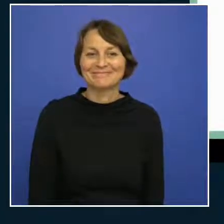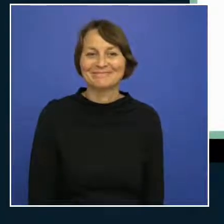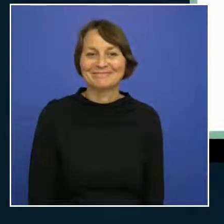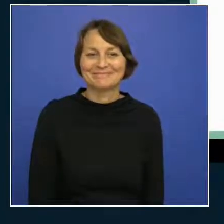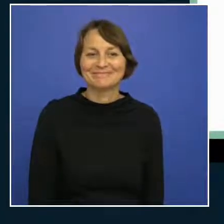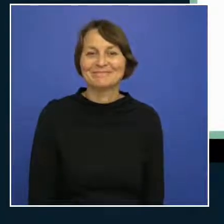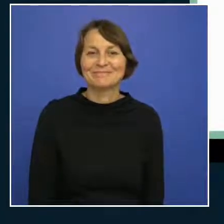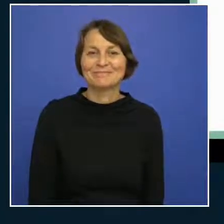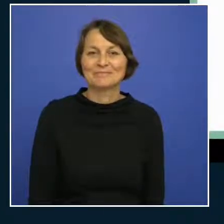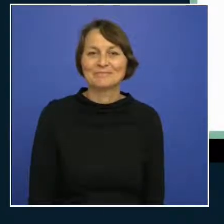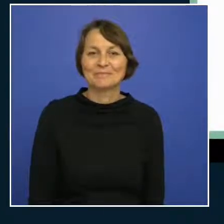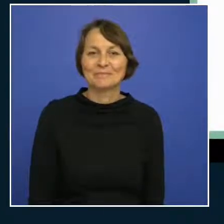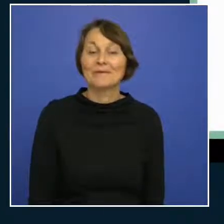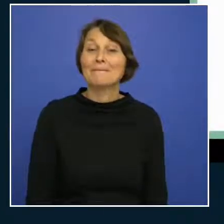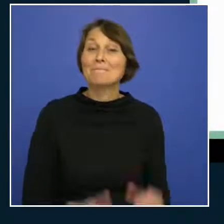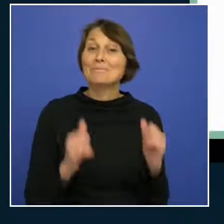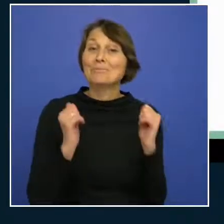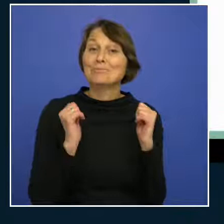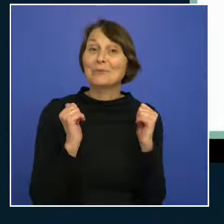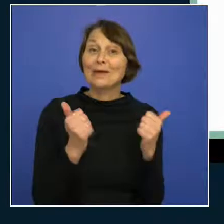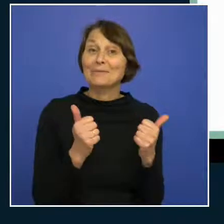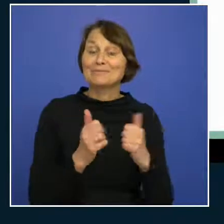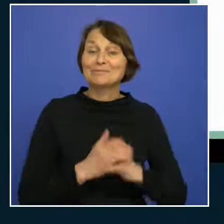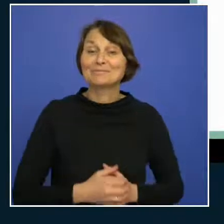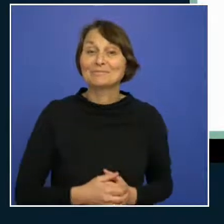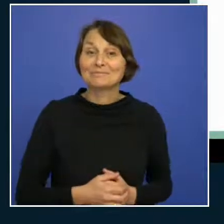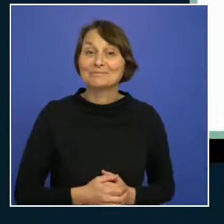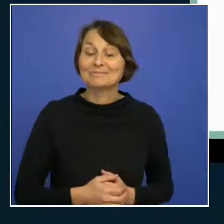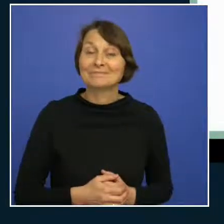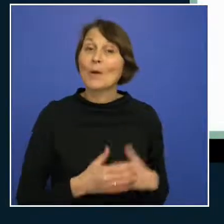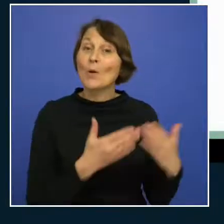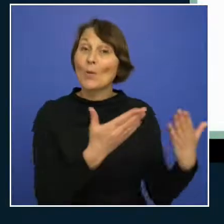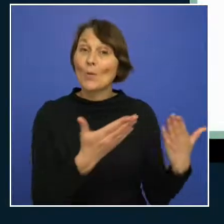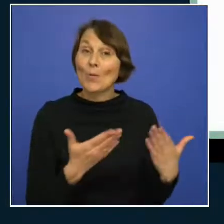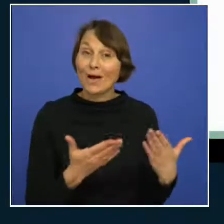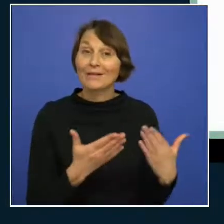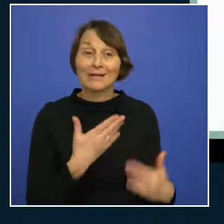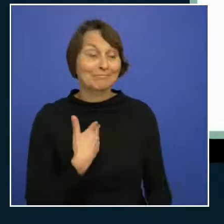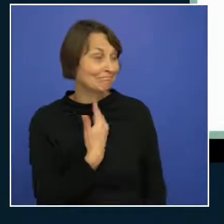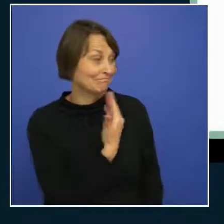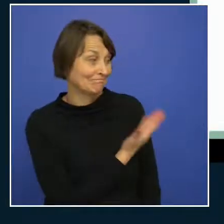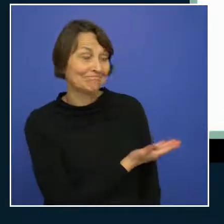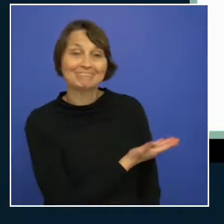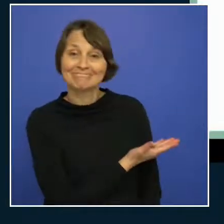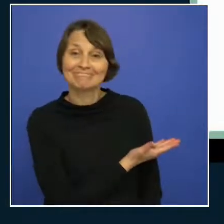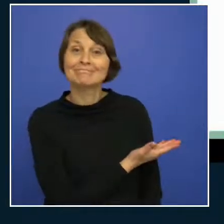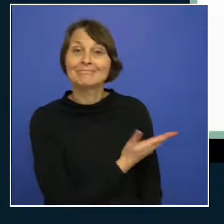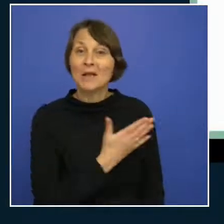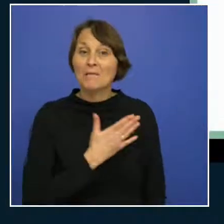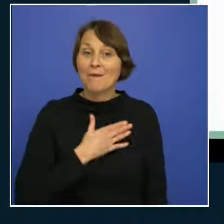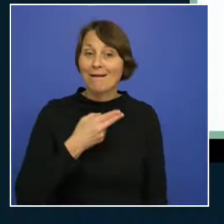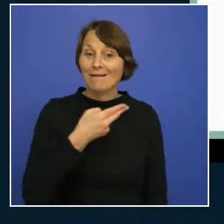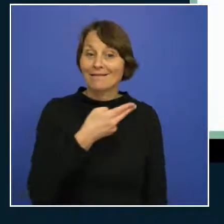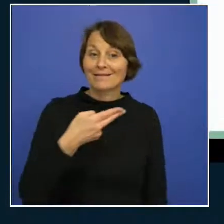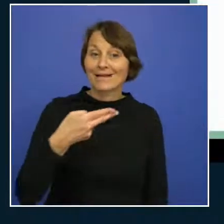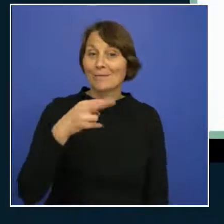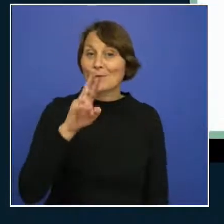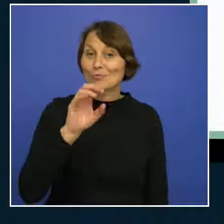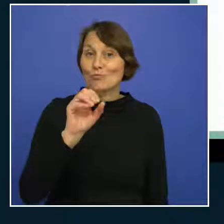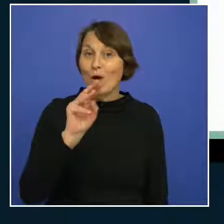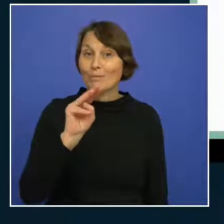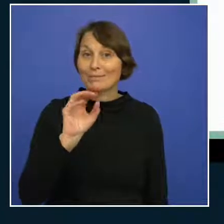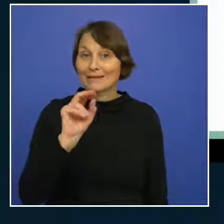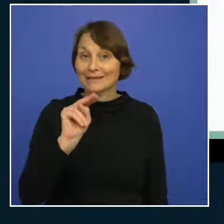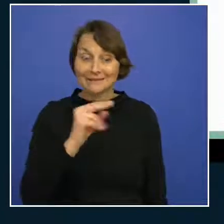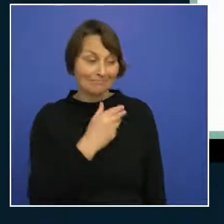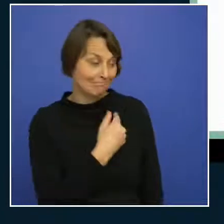So, all right. Welcome to the Azure Bakery. My name is Robin, obviously, just talked about that. I'm a